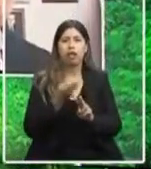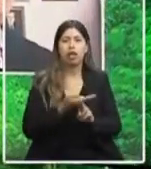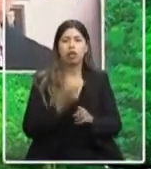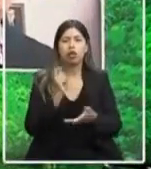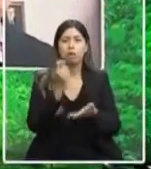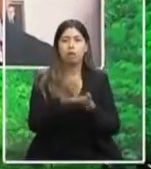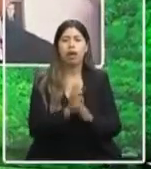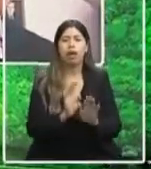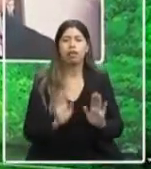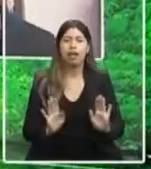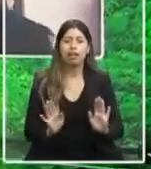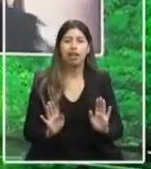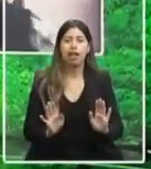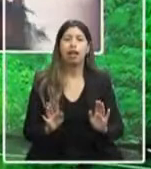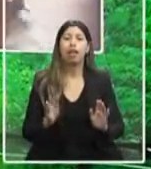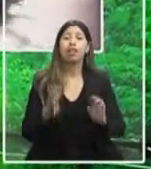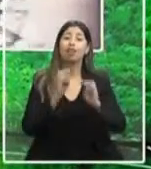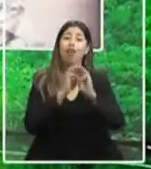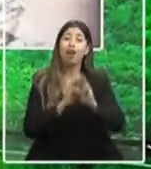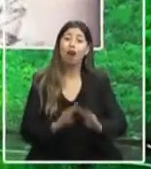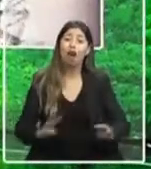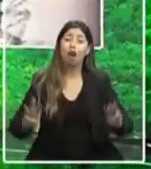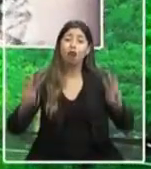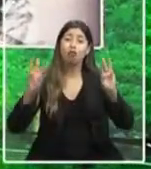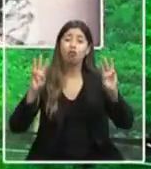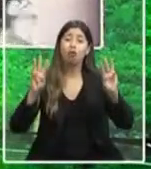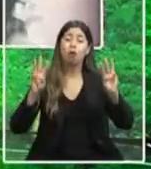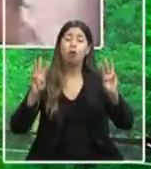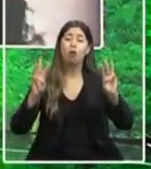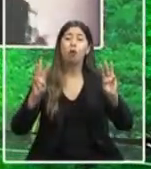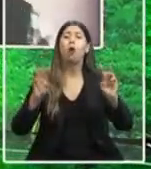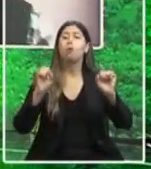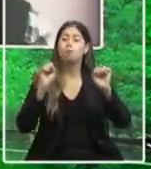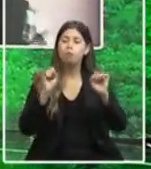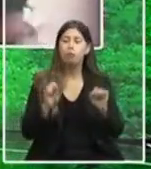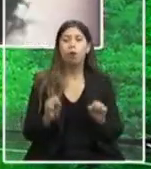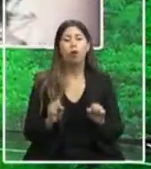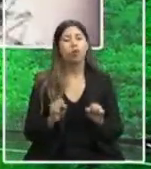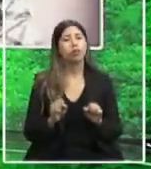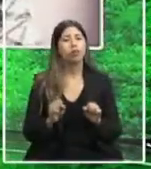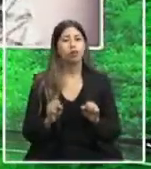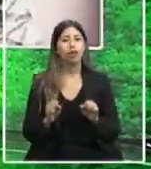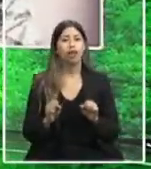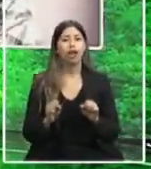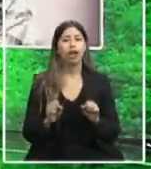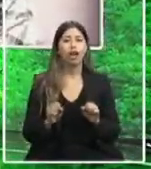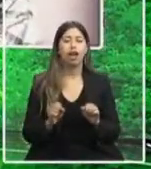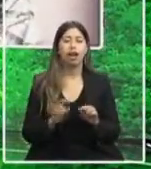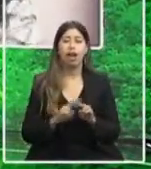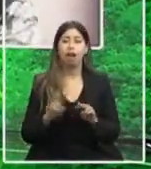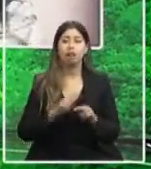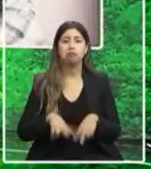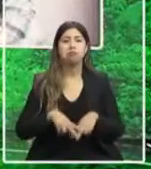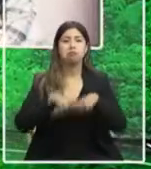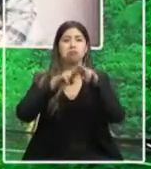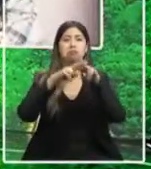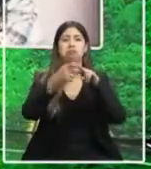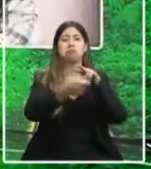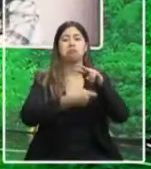for example, collect a huge revenue, which could then be used in part for development purposes. It could be used in part